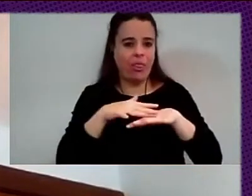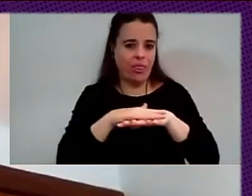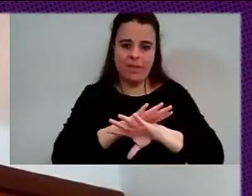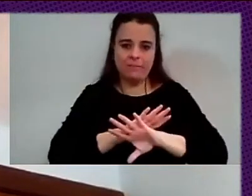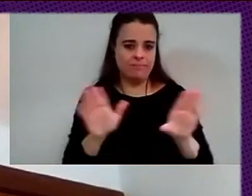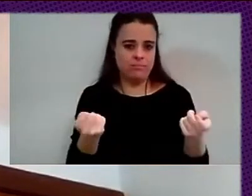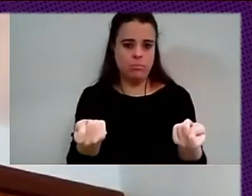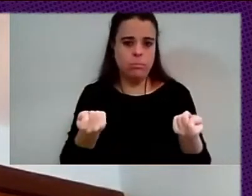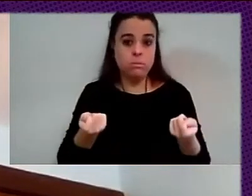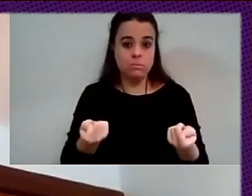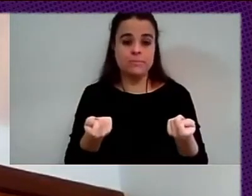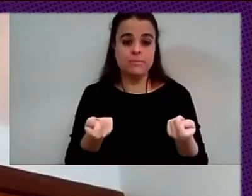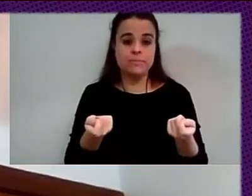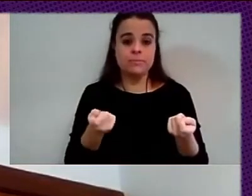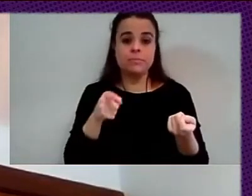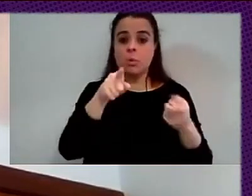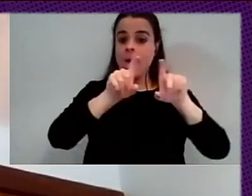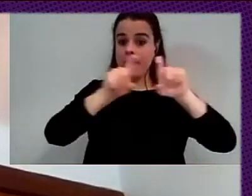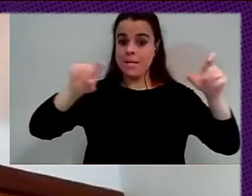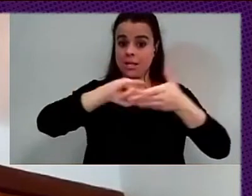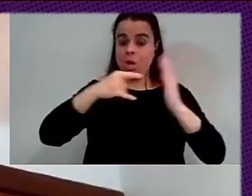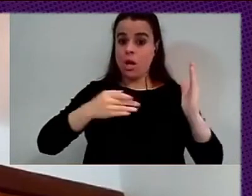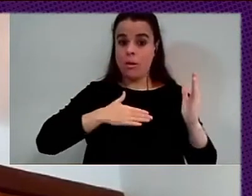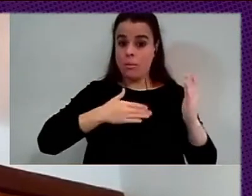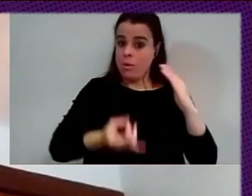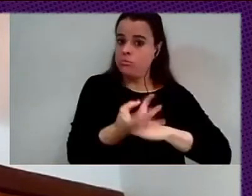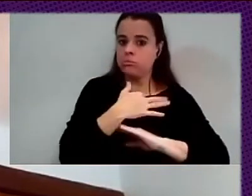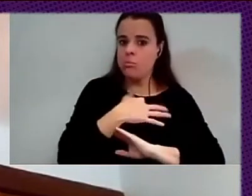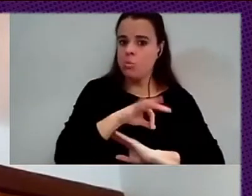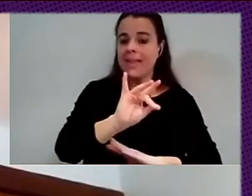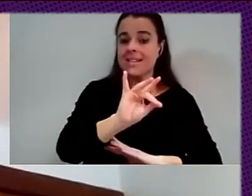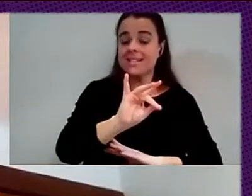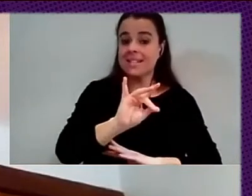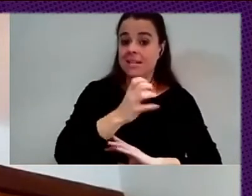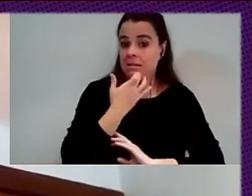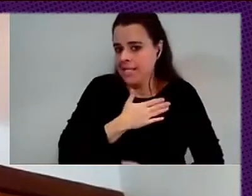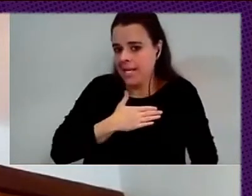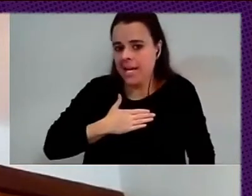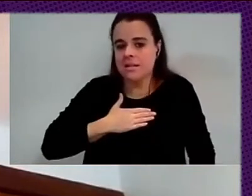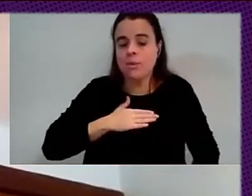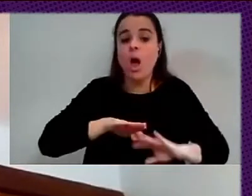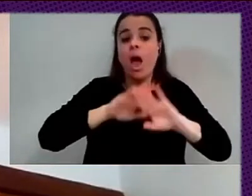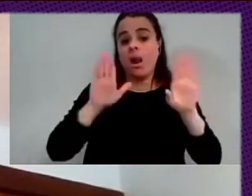taking your industry your business is operating in the context